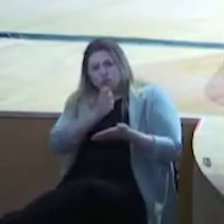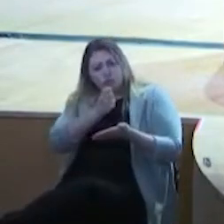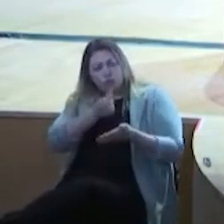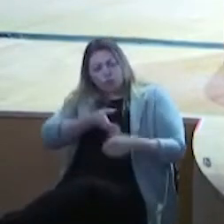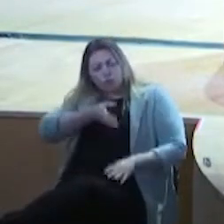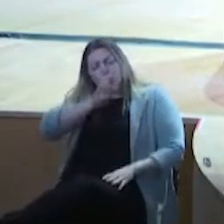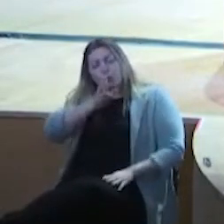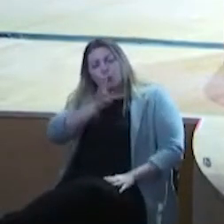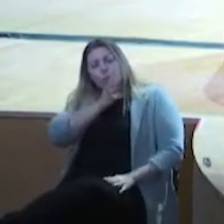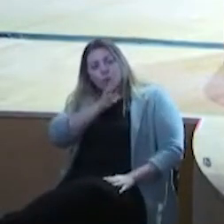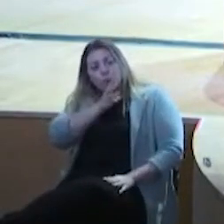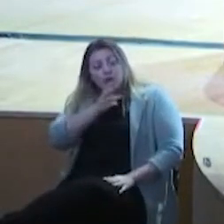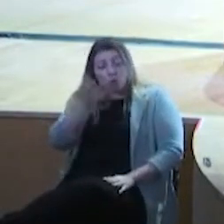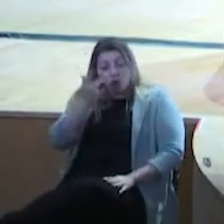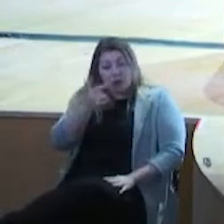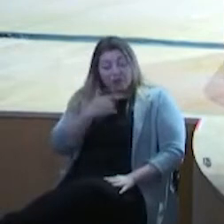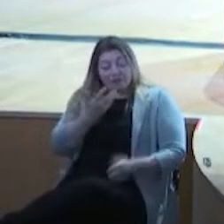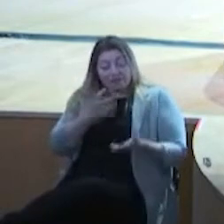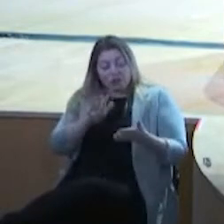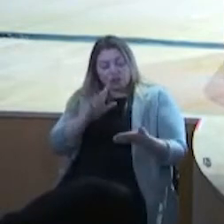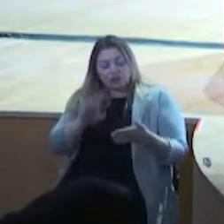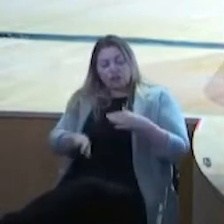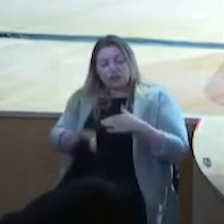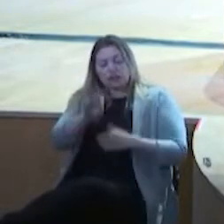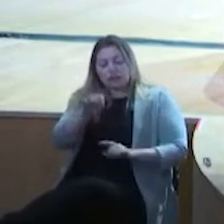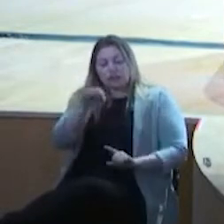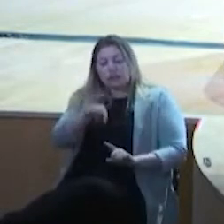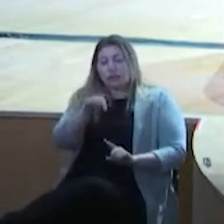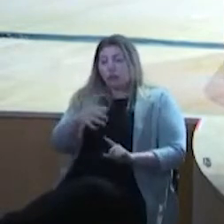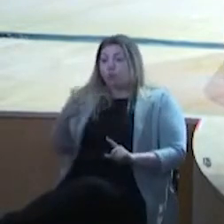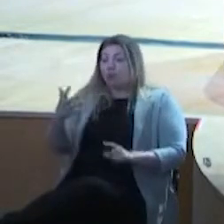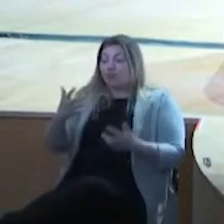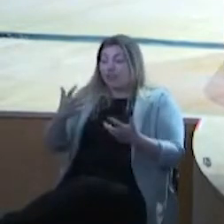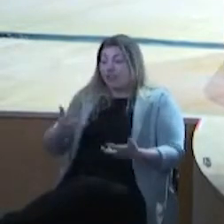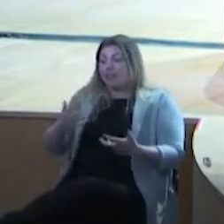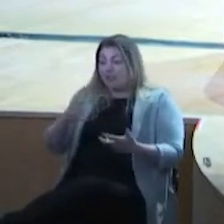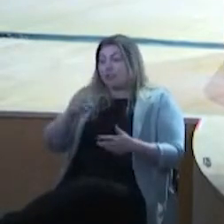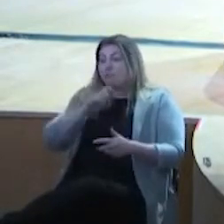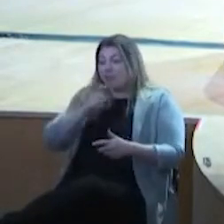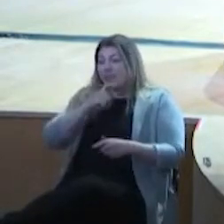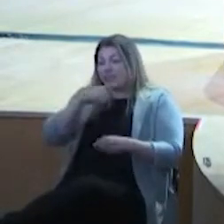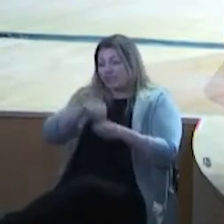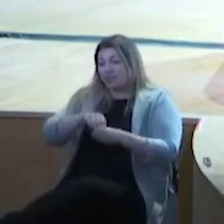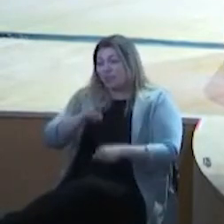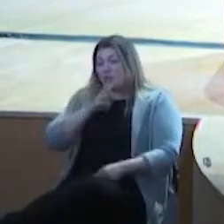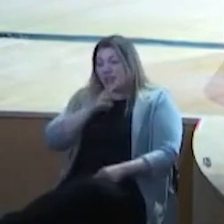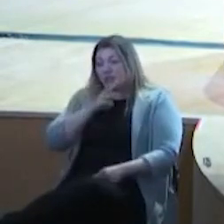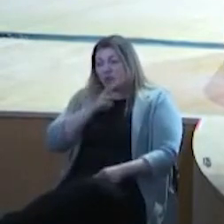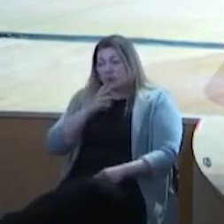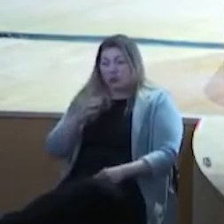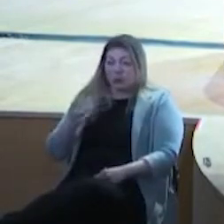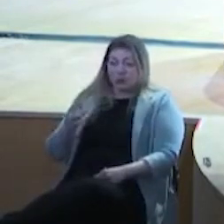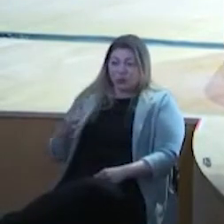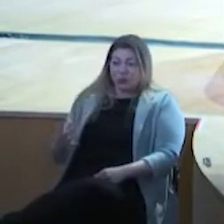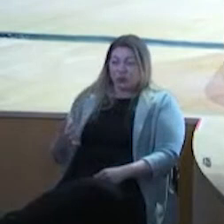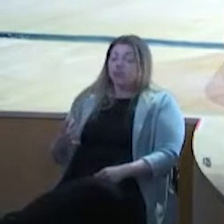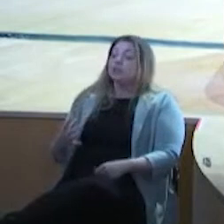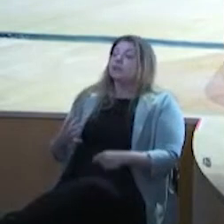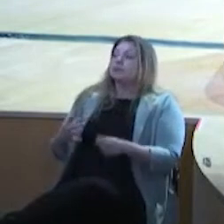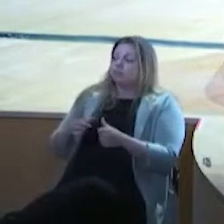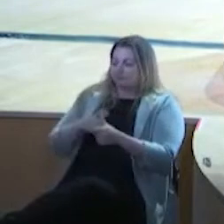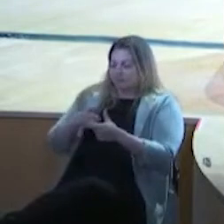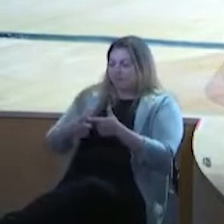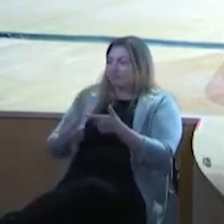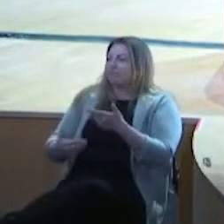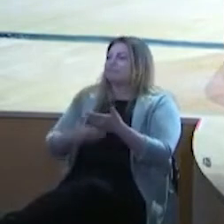consuming water, as we found instances of heavy metals in the water. Then we received